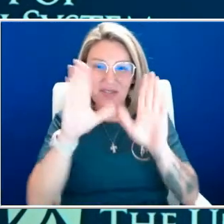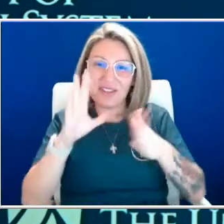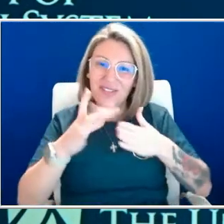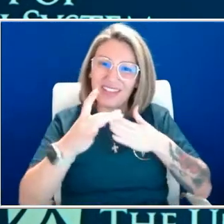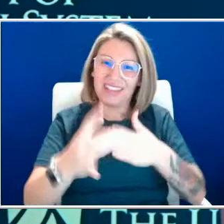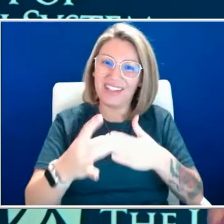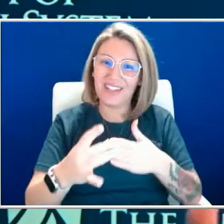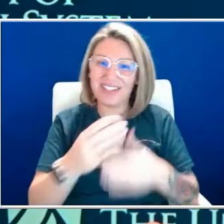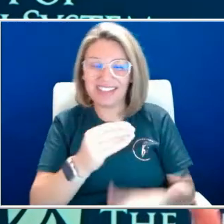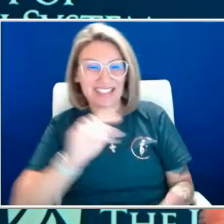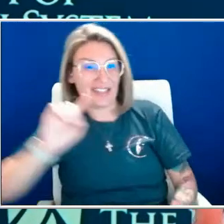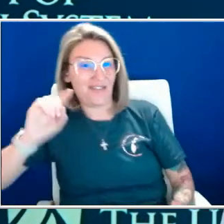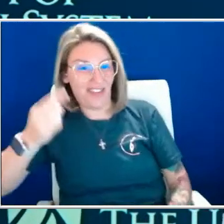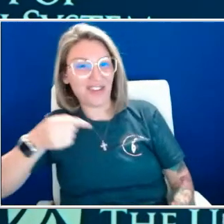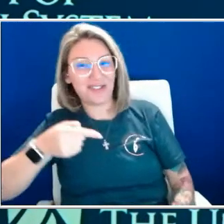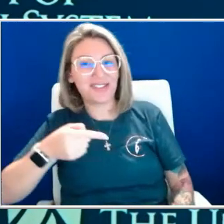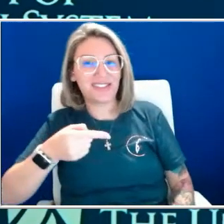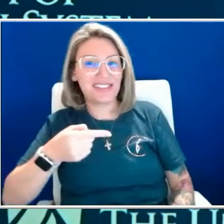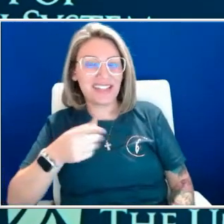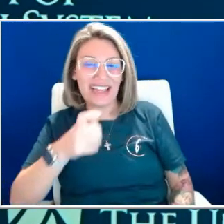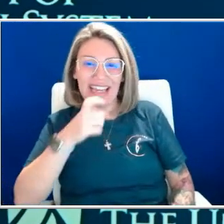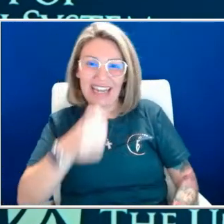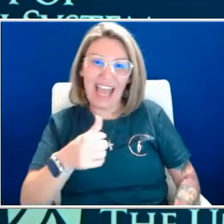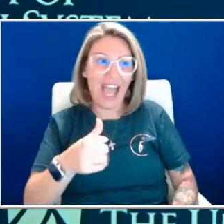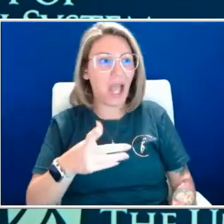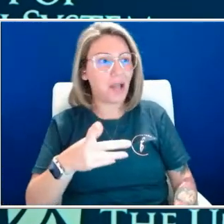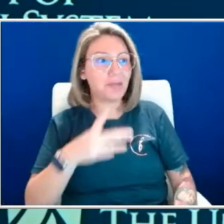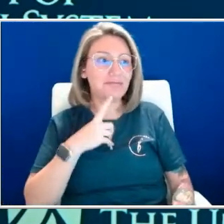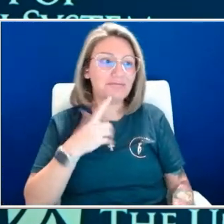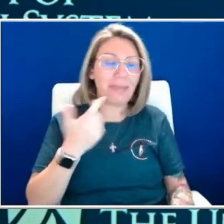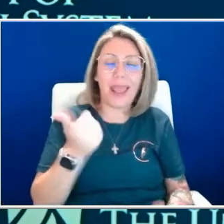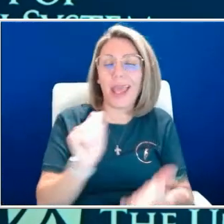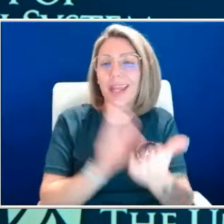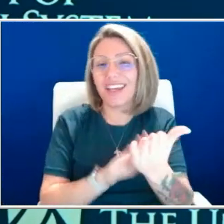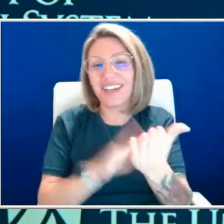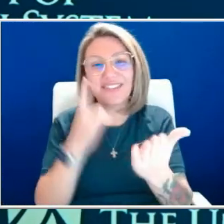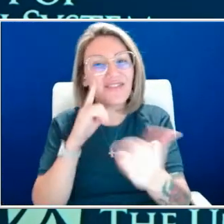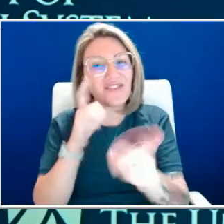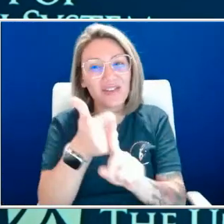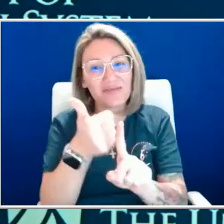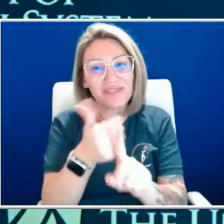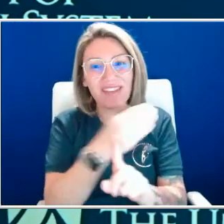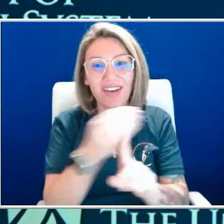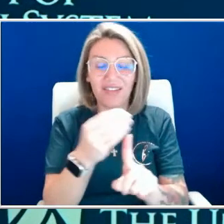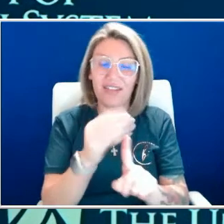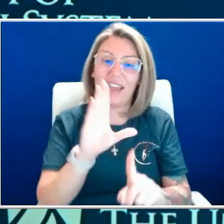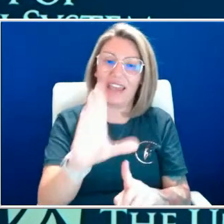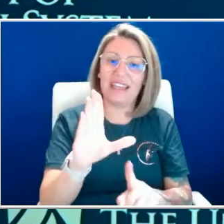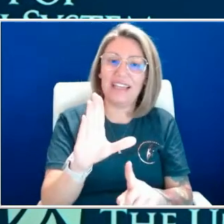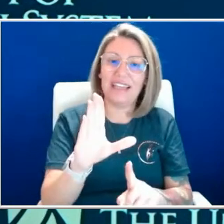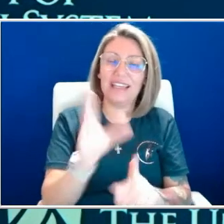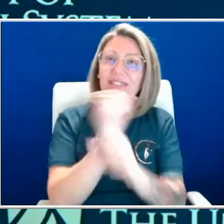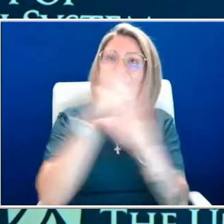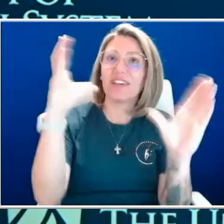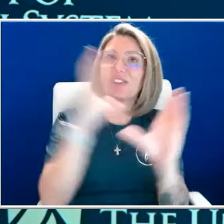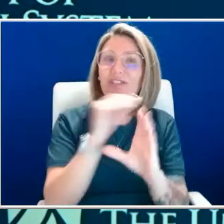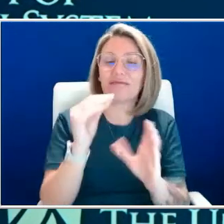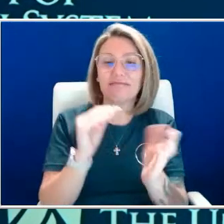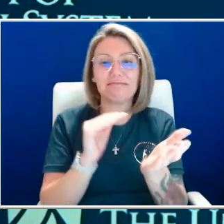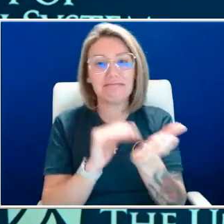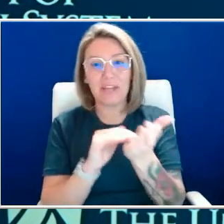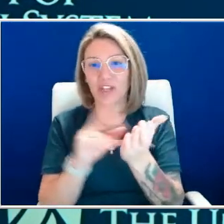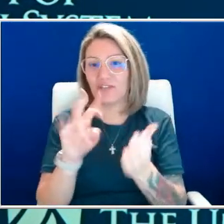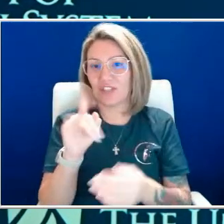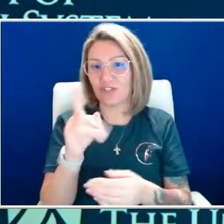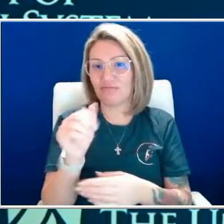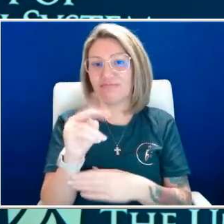to not, take any, praise for himself, but his vision and Dr. Dancher's vision have really transformed our heart transplant